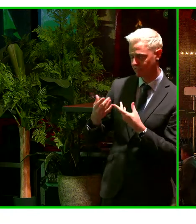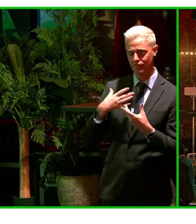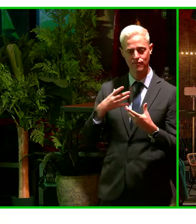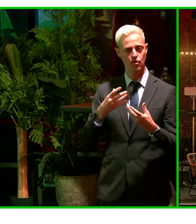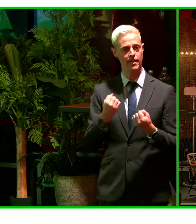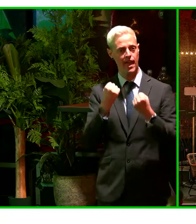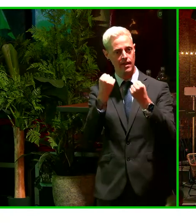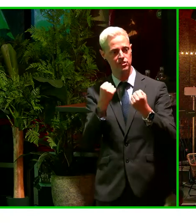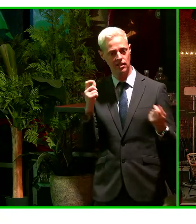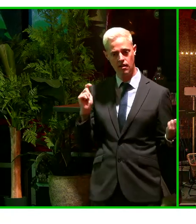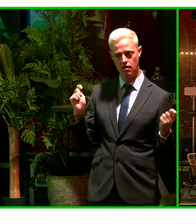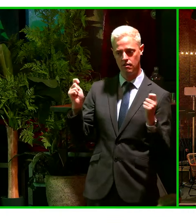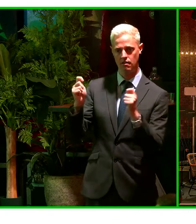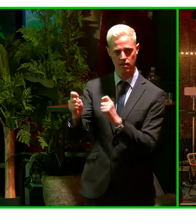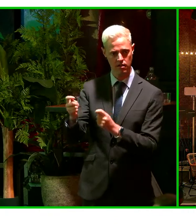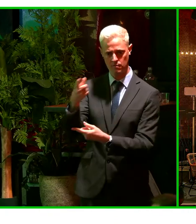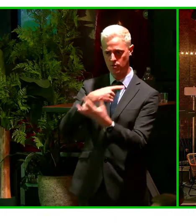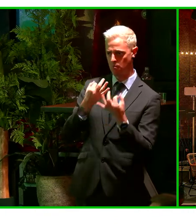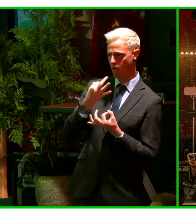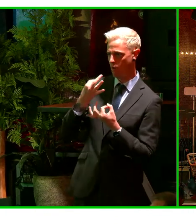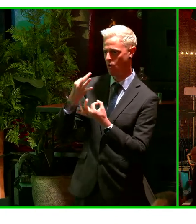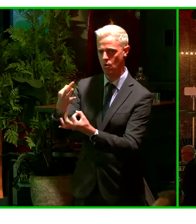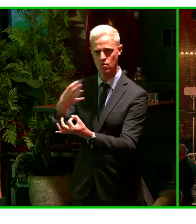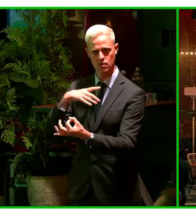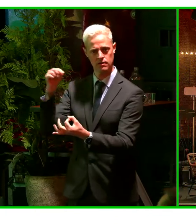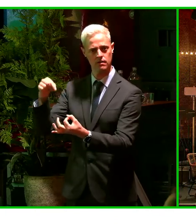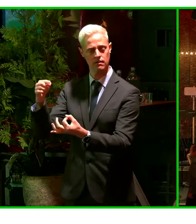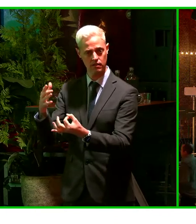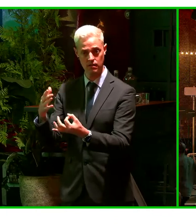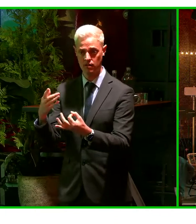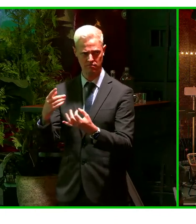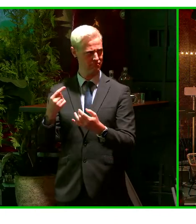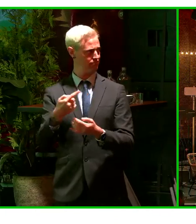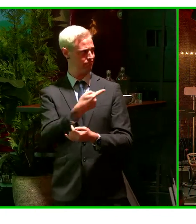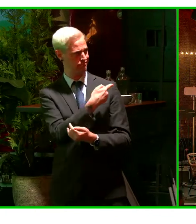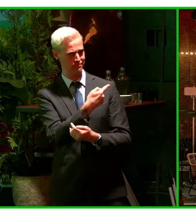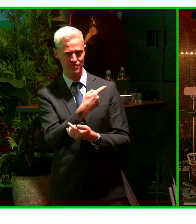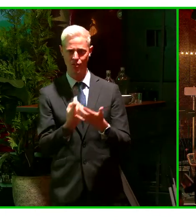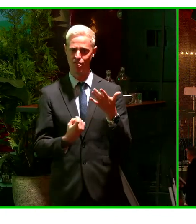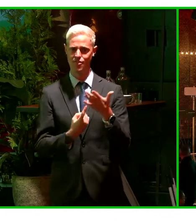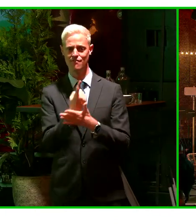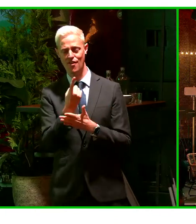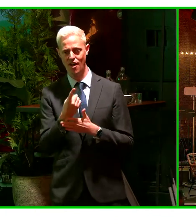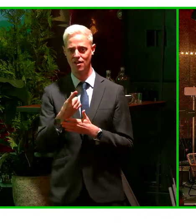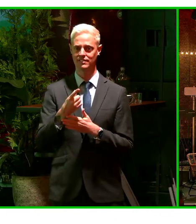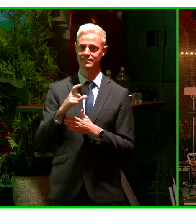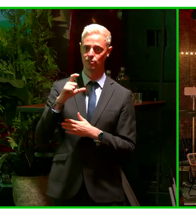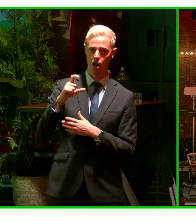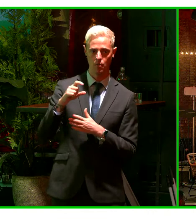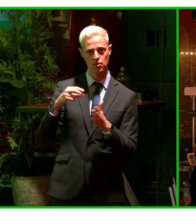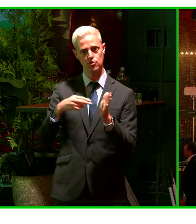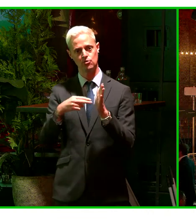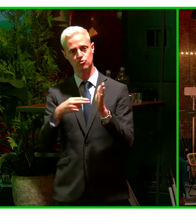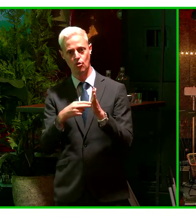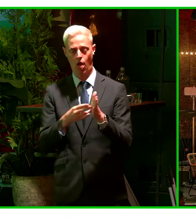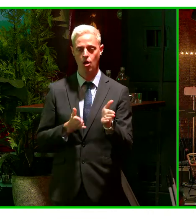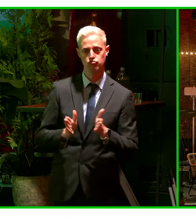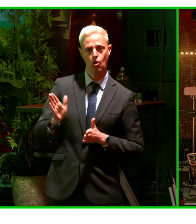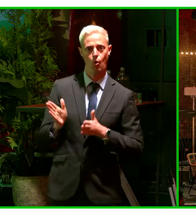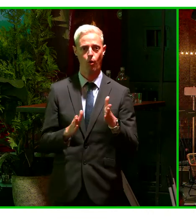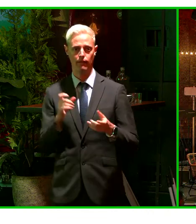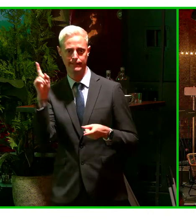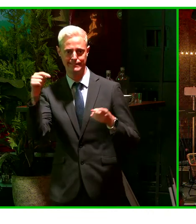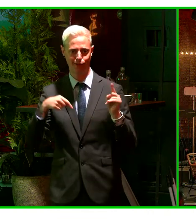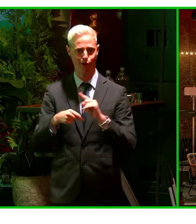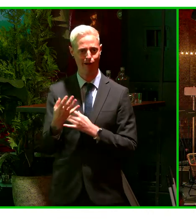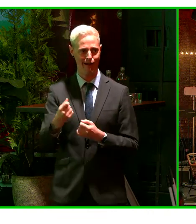attractive. I think if we've got the first low-carbon roller disco in Manchester, we're in pretty good shape.